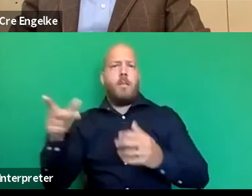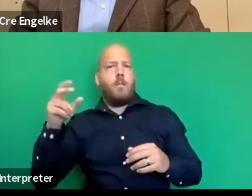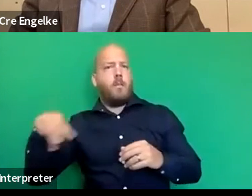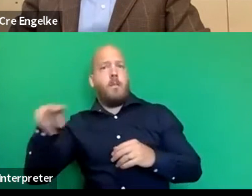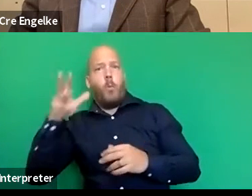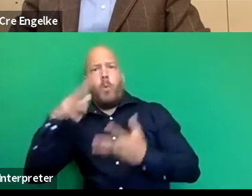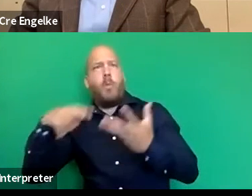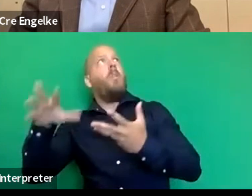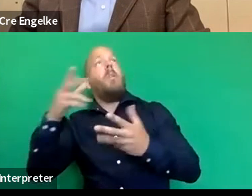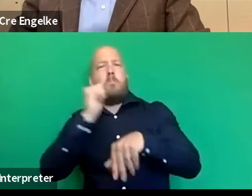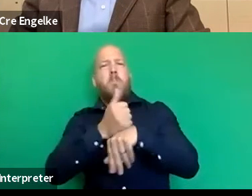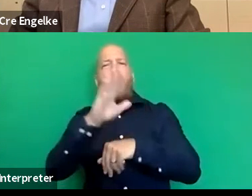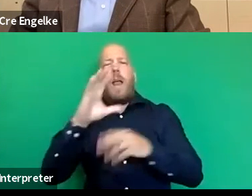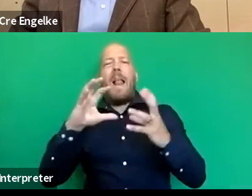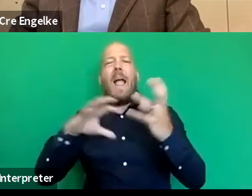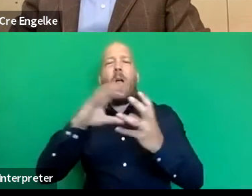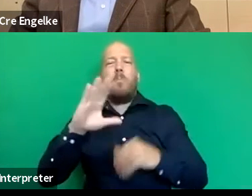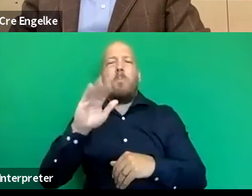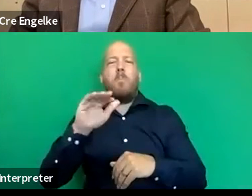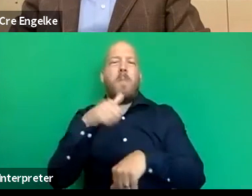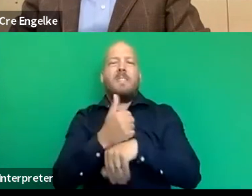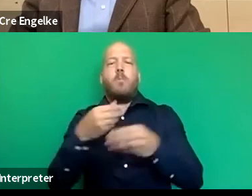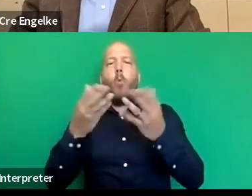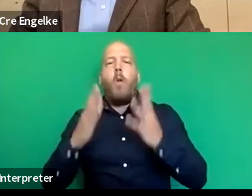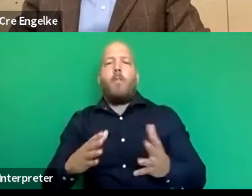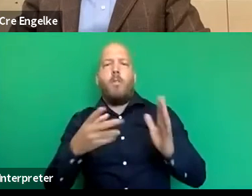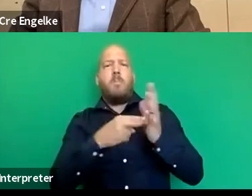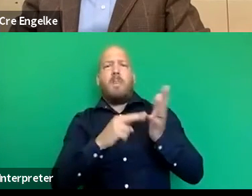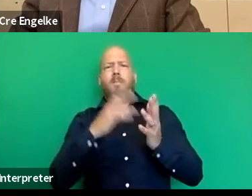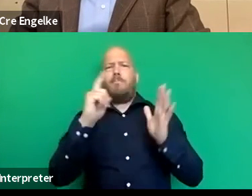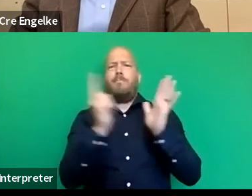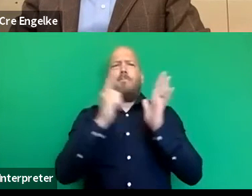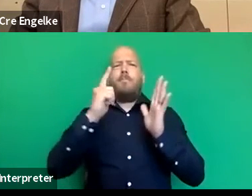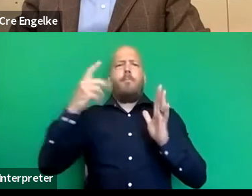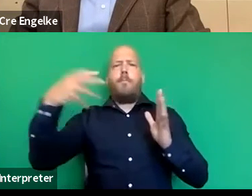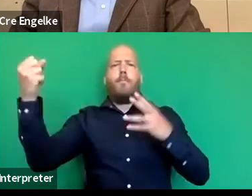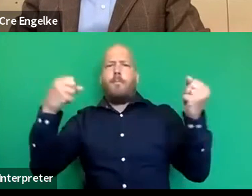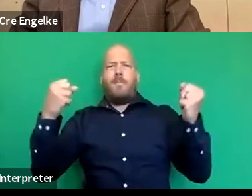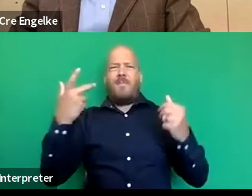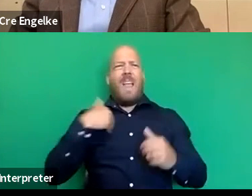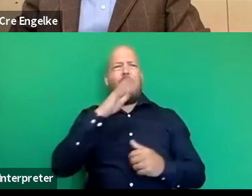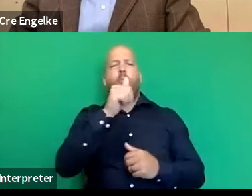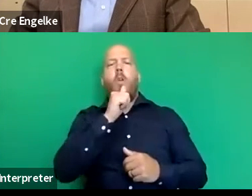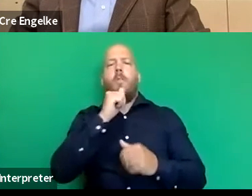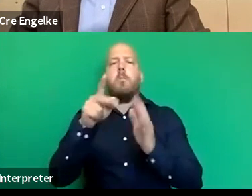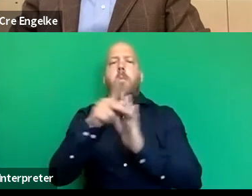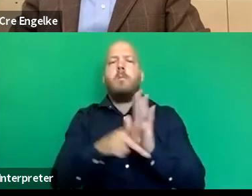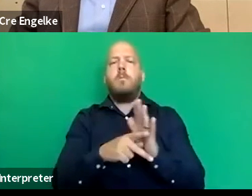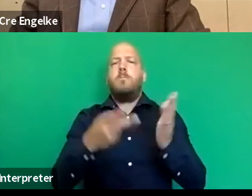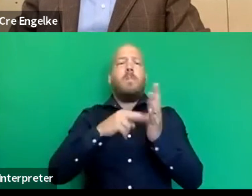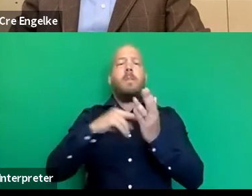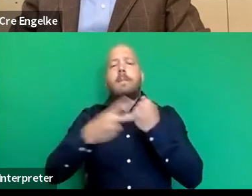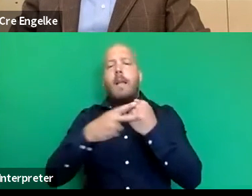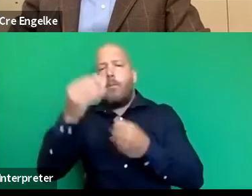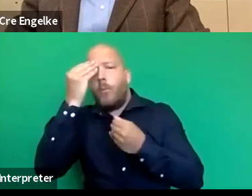providers are prohibited via their own privacy policies from saving any of that information or from using any of